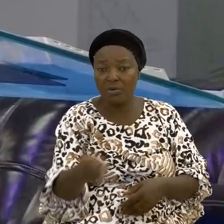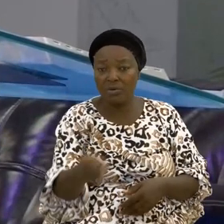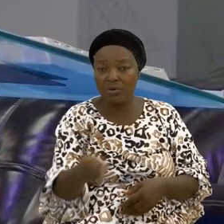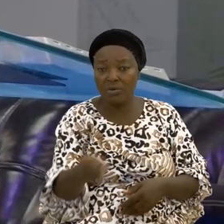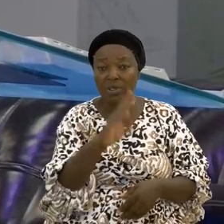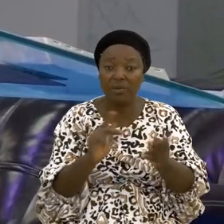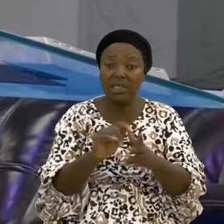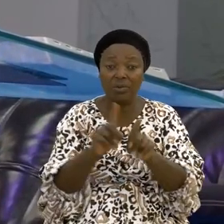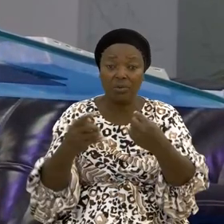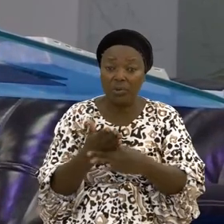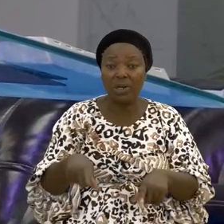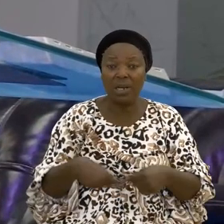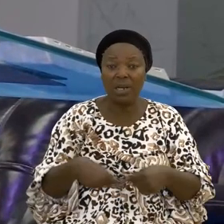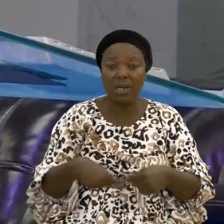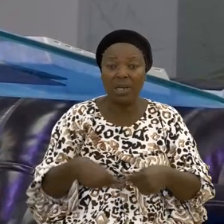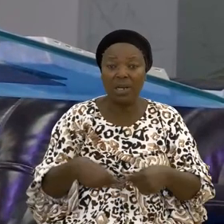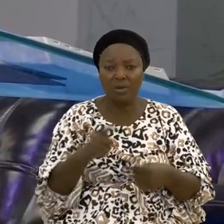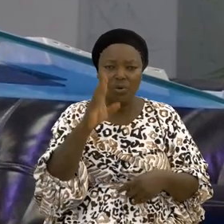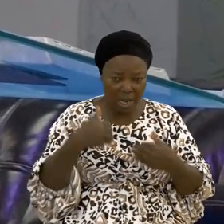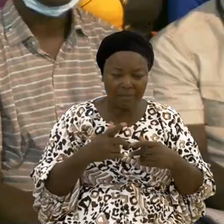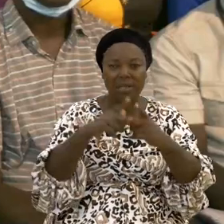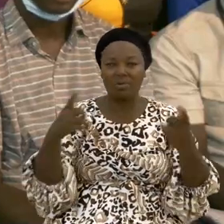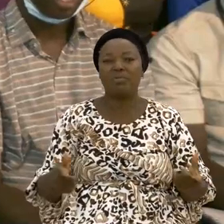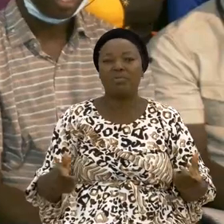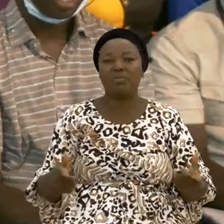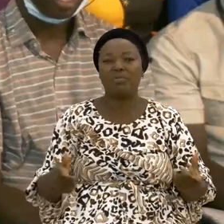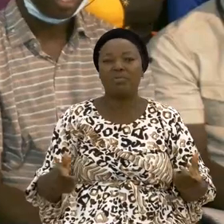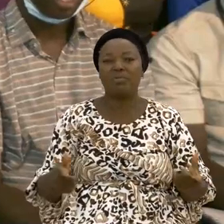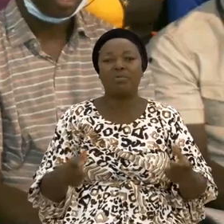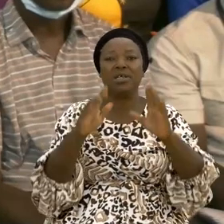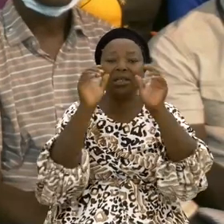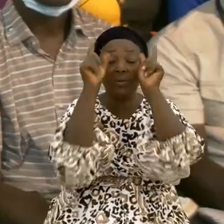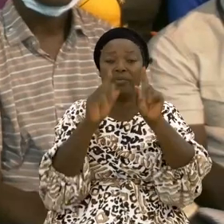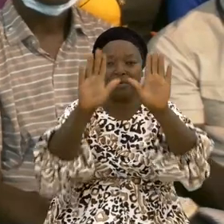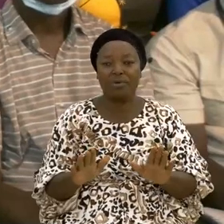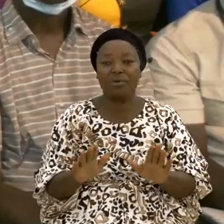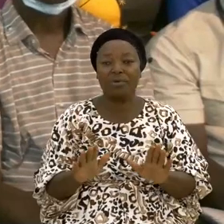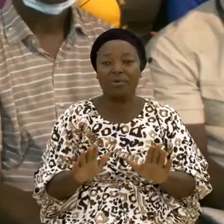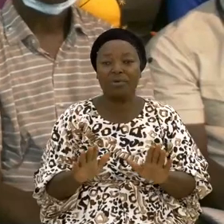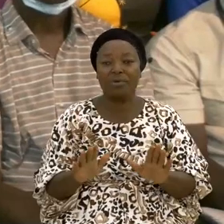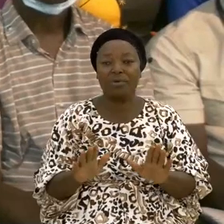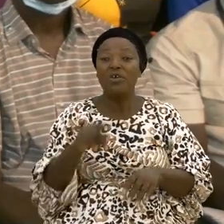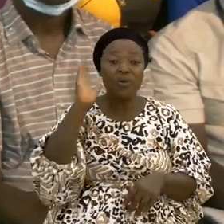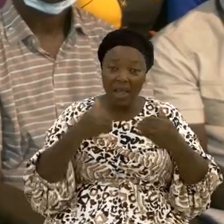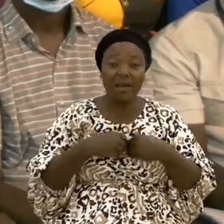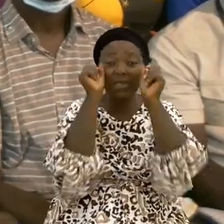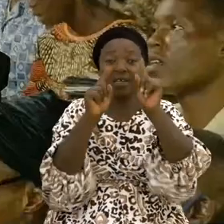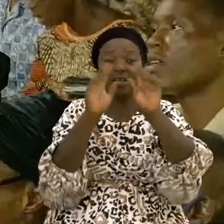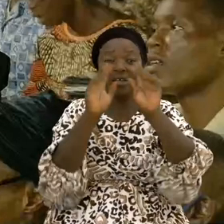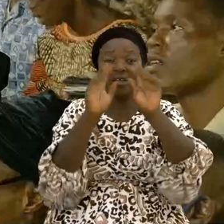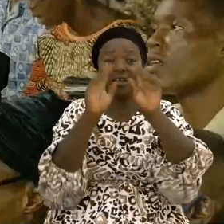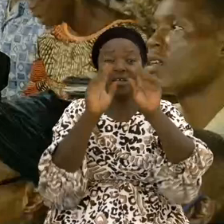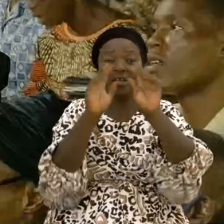have you'll have incredible miracle. I said you will have